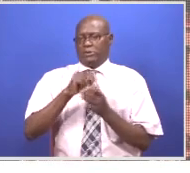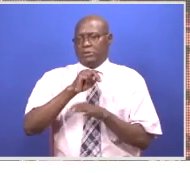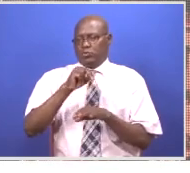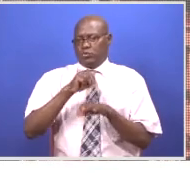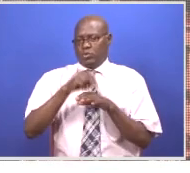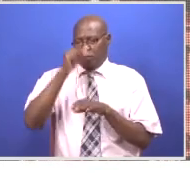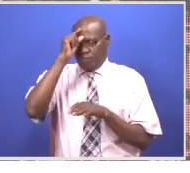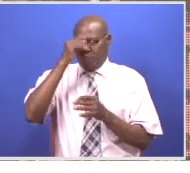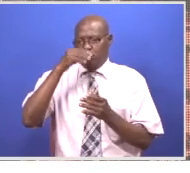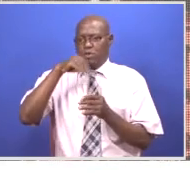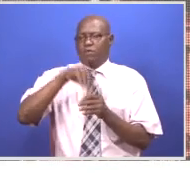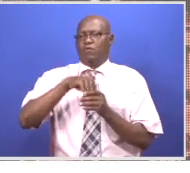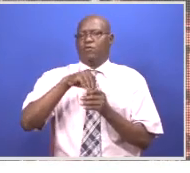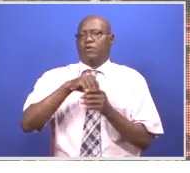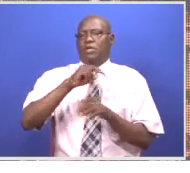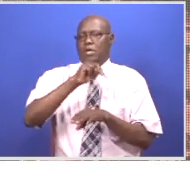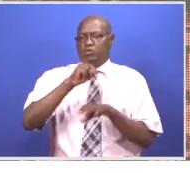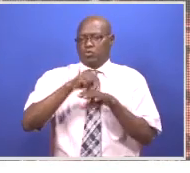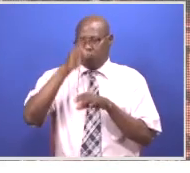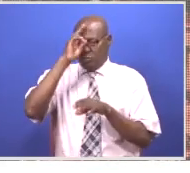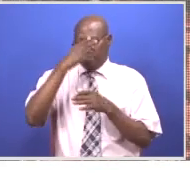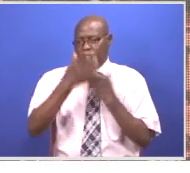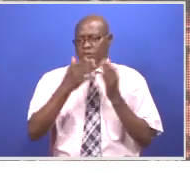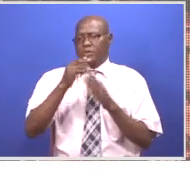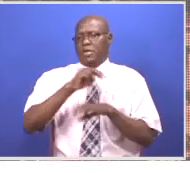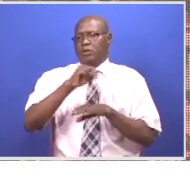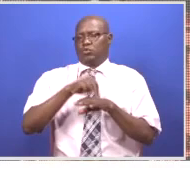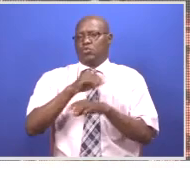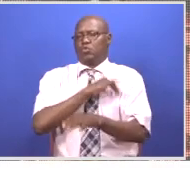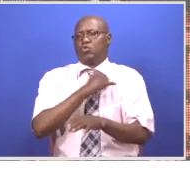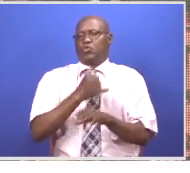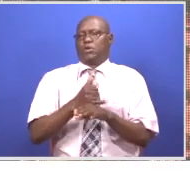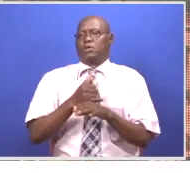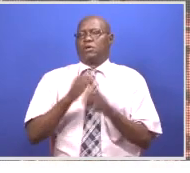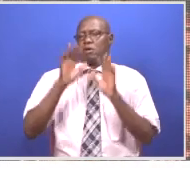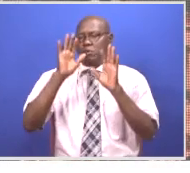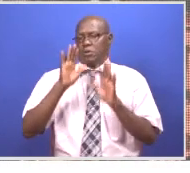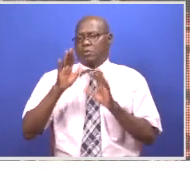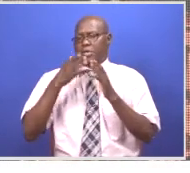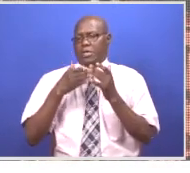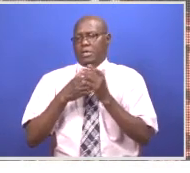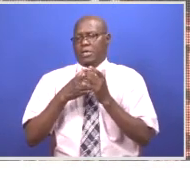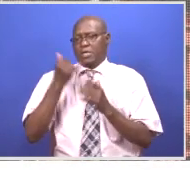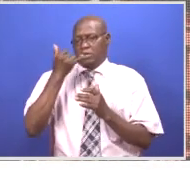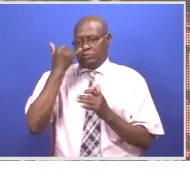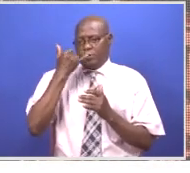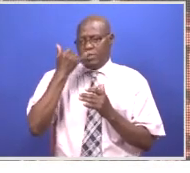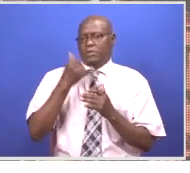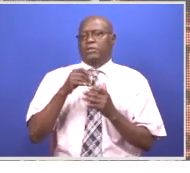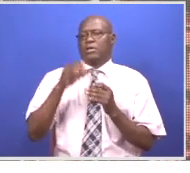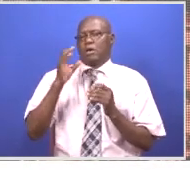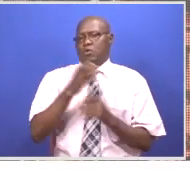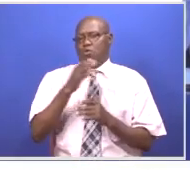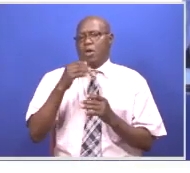the National Police Service and the National Authority for the Campaign Against Alcohol and Drug Abuse. Michelle Macau now